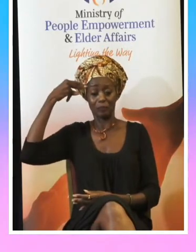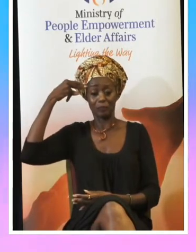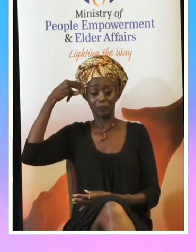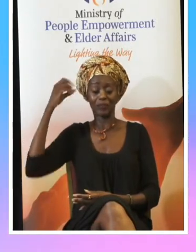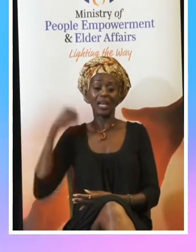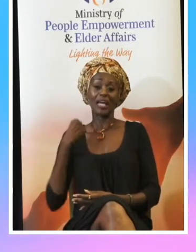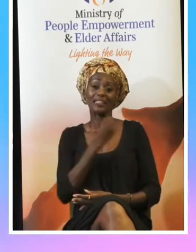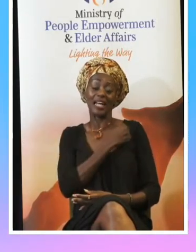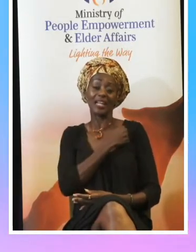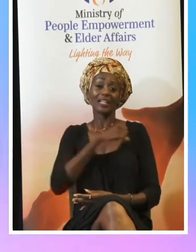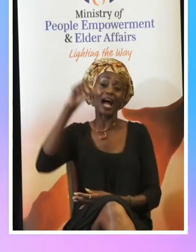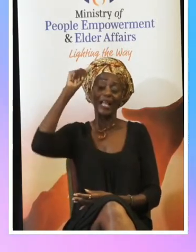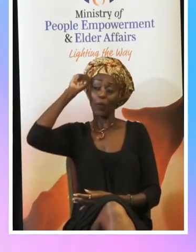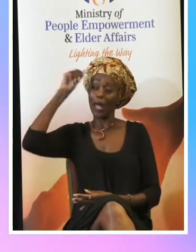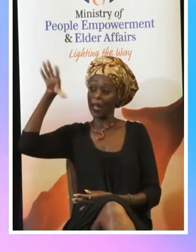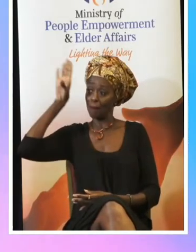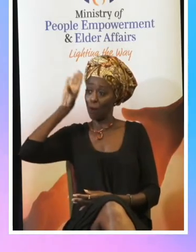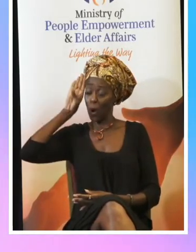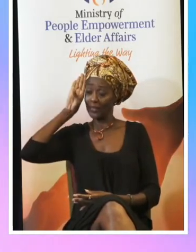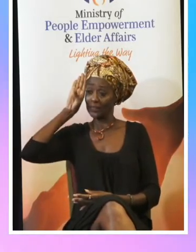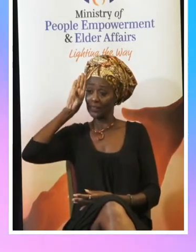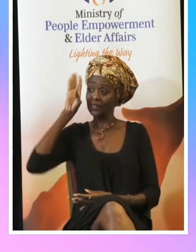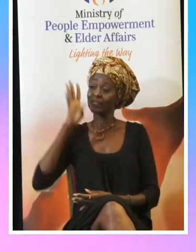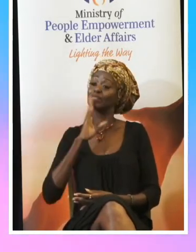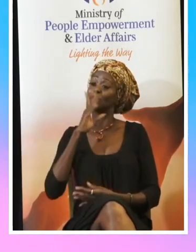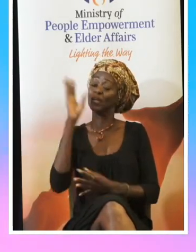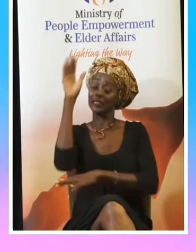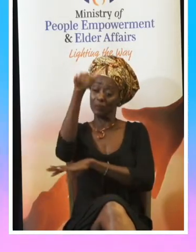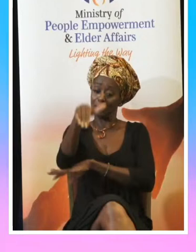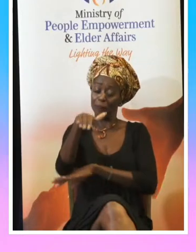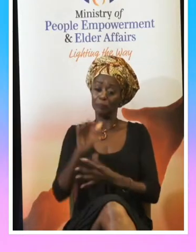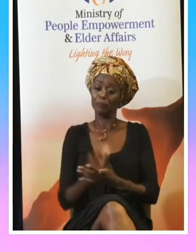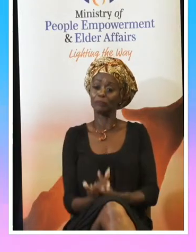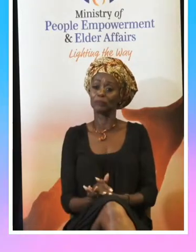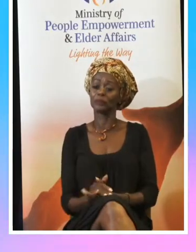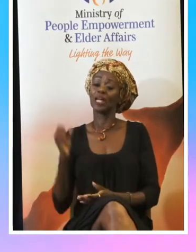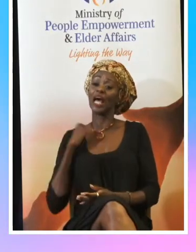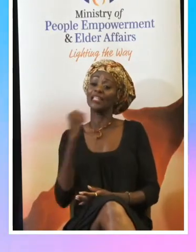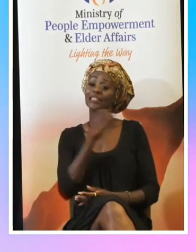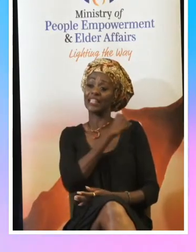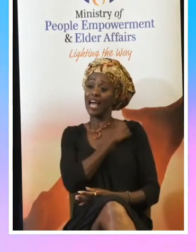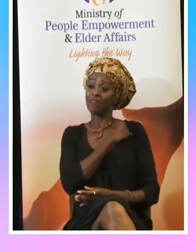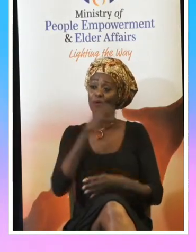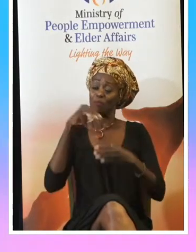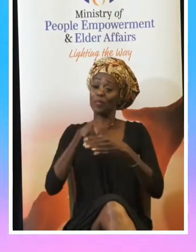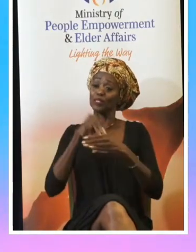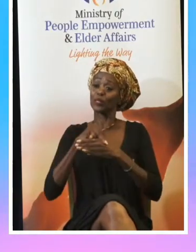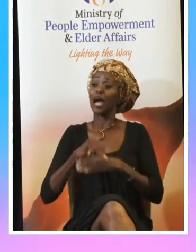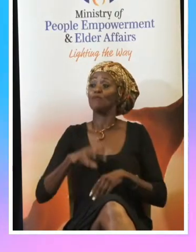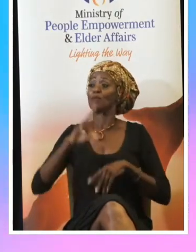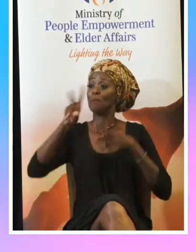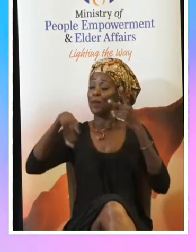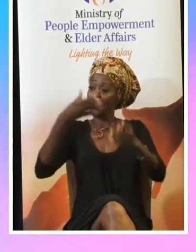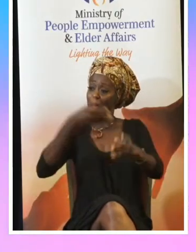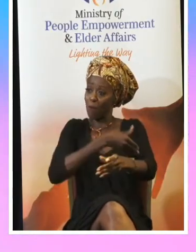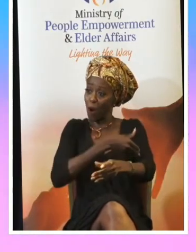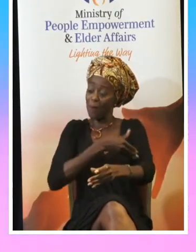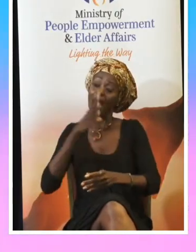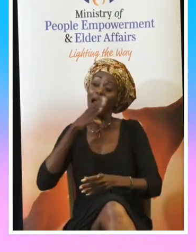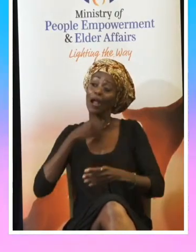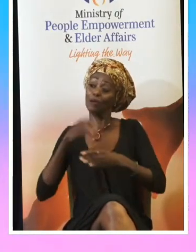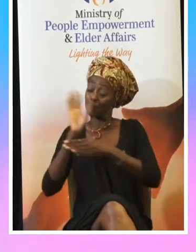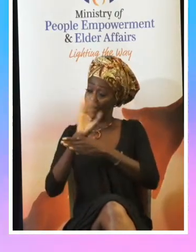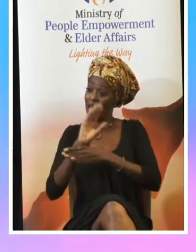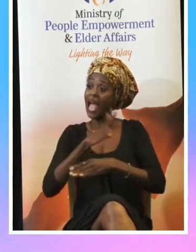Senator Andrele Boyce, our featured speaker. Staff of the Ministry of People Empowerment and Elder Affairs and the